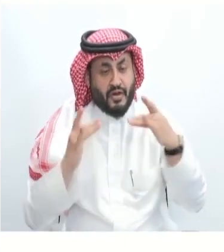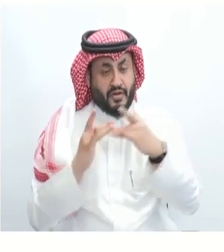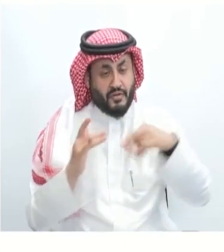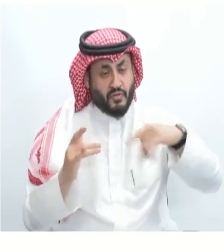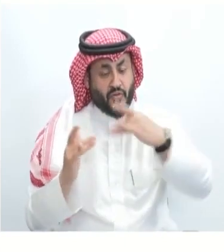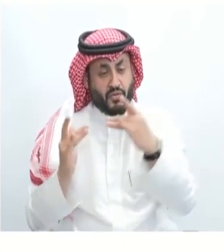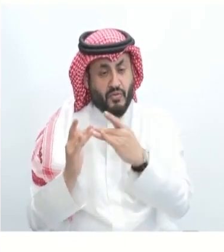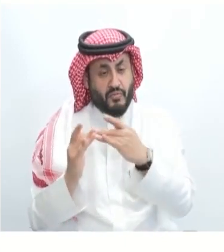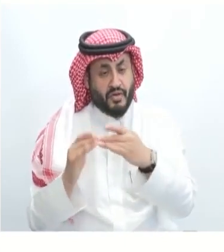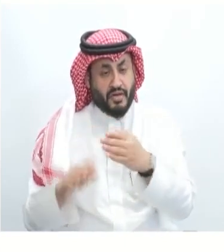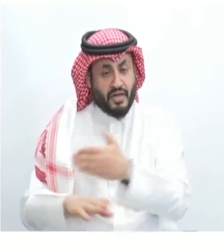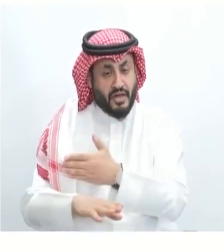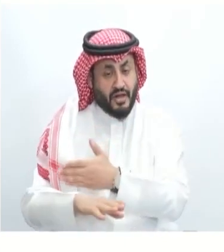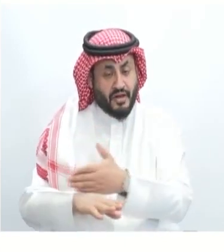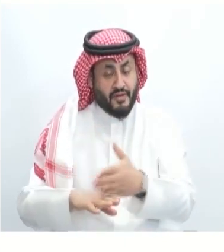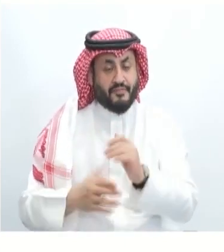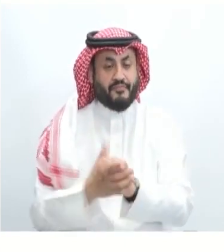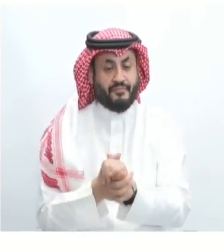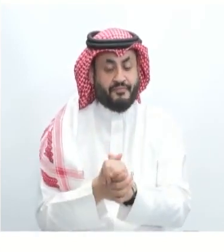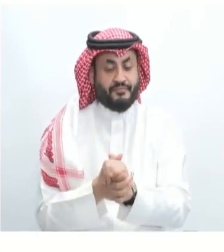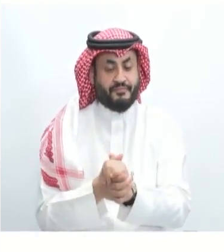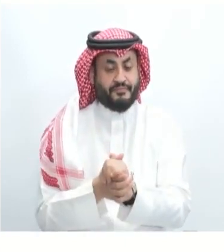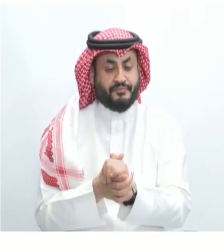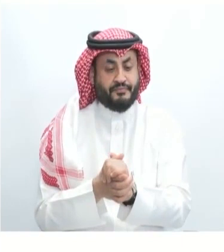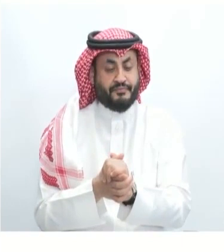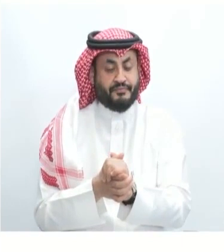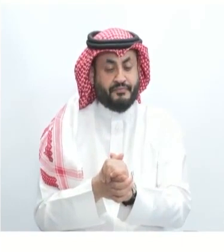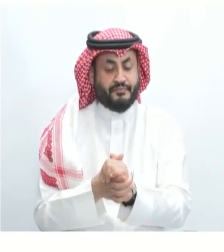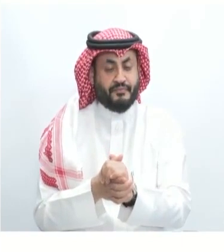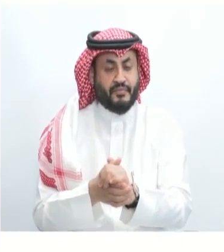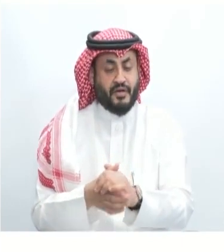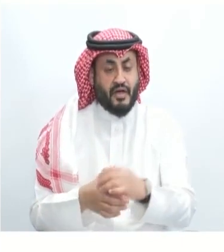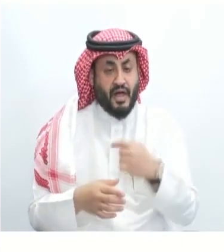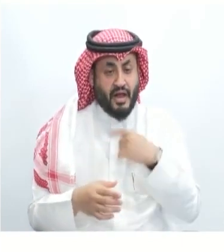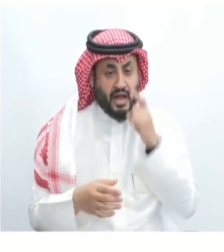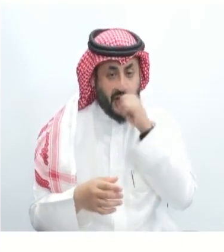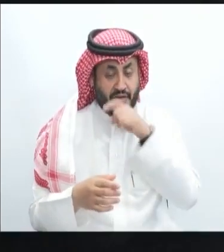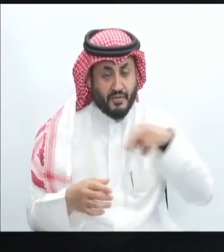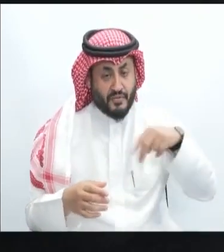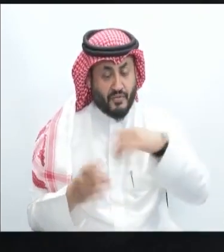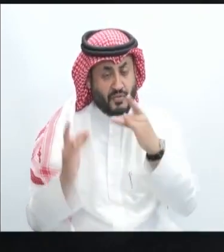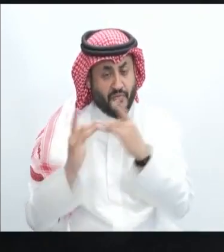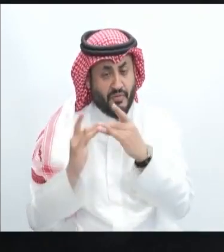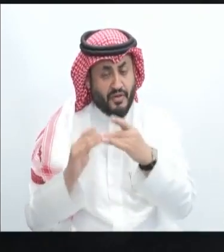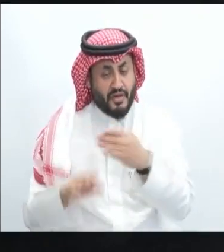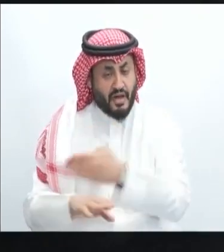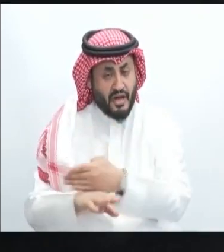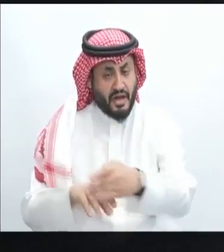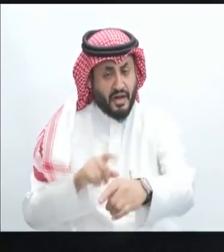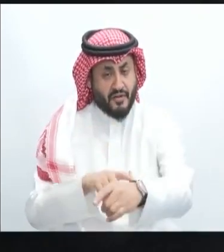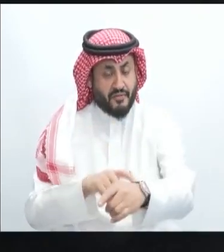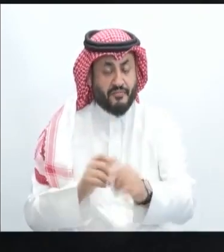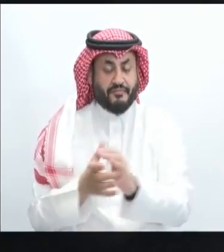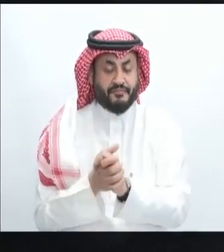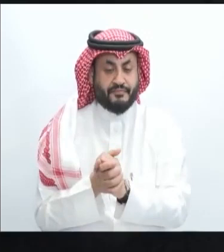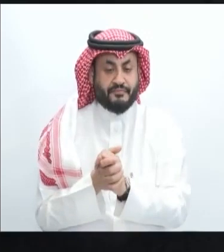early. I should go to bed early. Now, the last thing of our day of